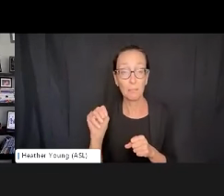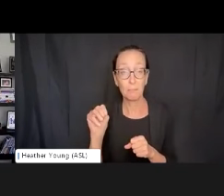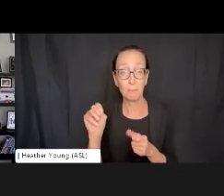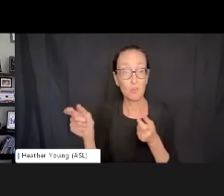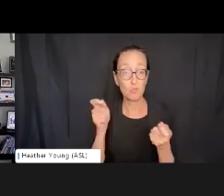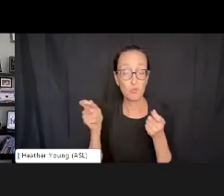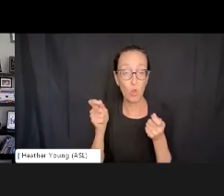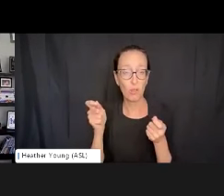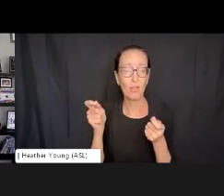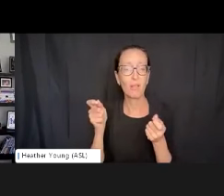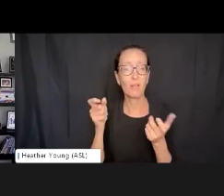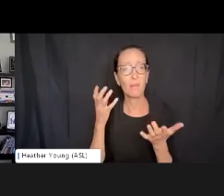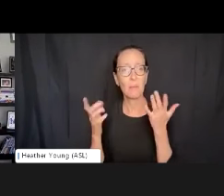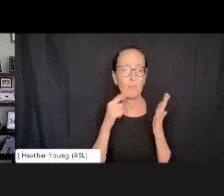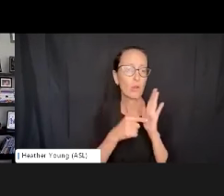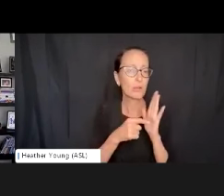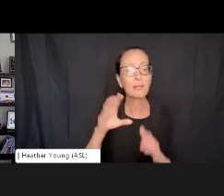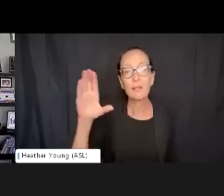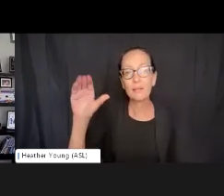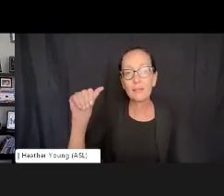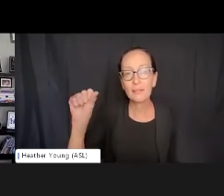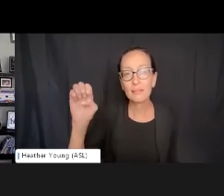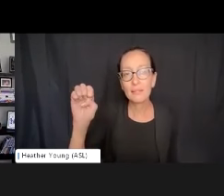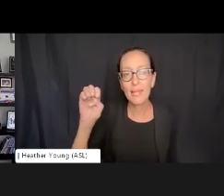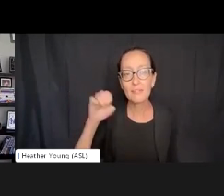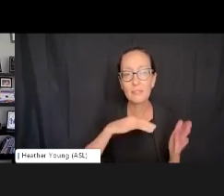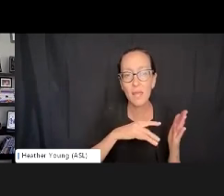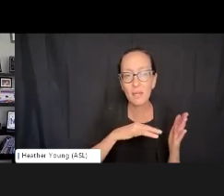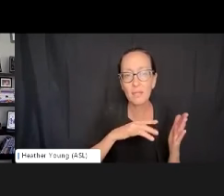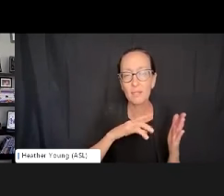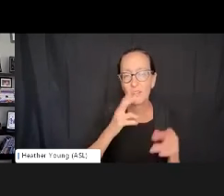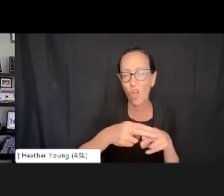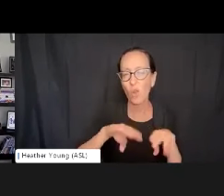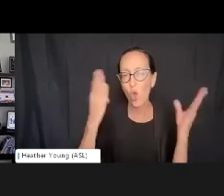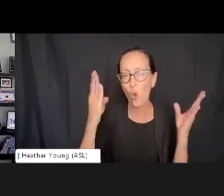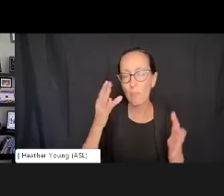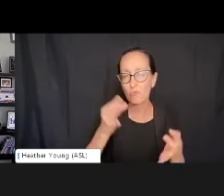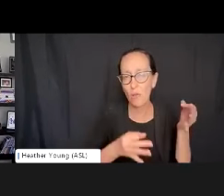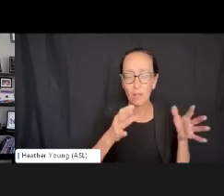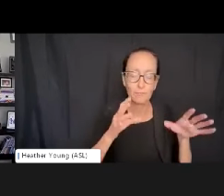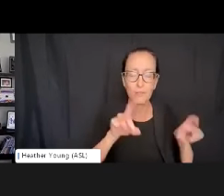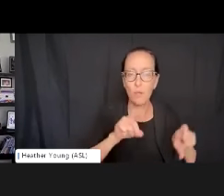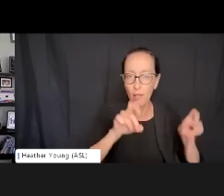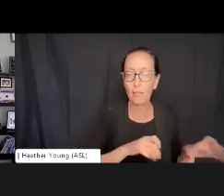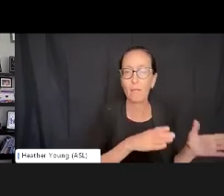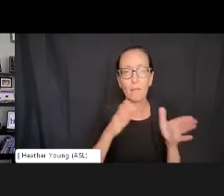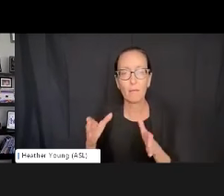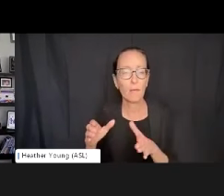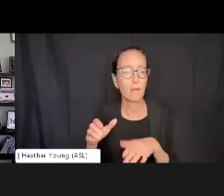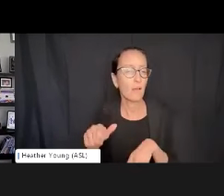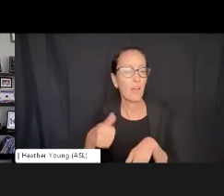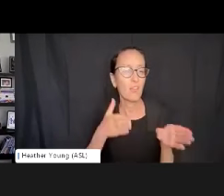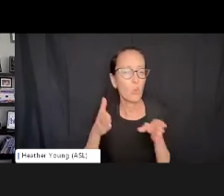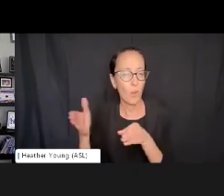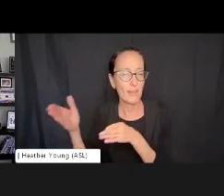for instance, a case study or what's called an open trial, or other types of ways to measure outcomes. And that